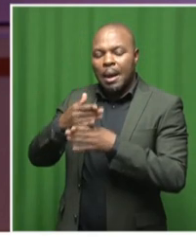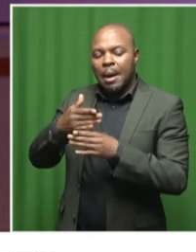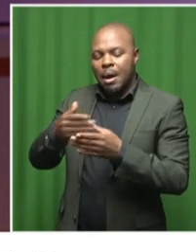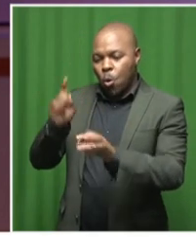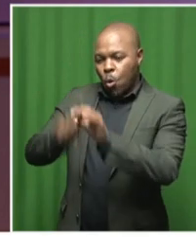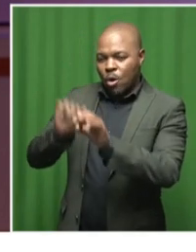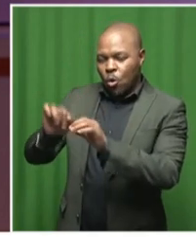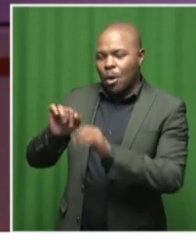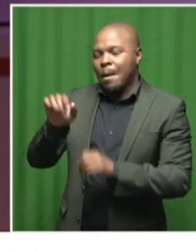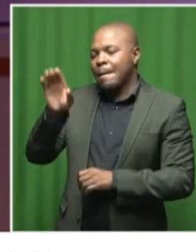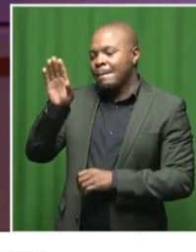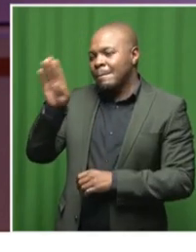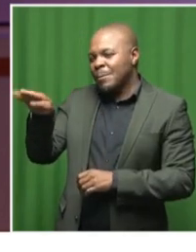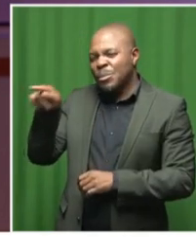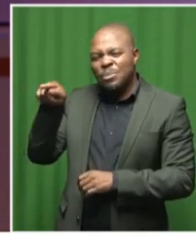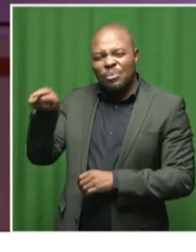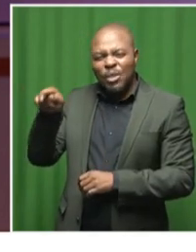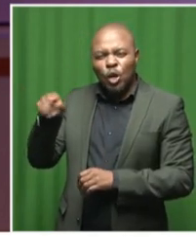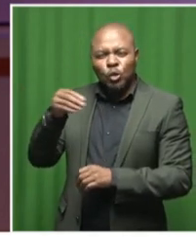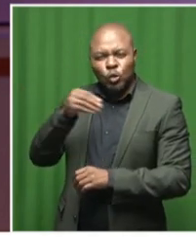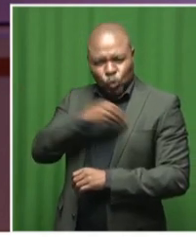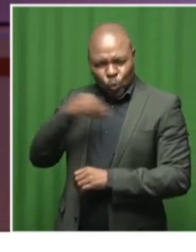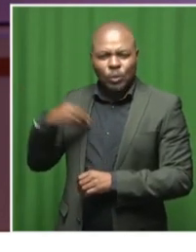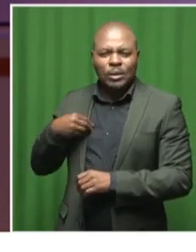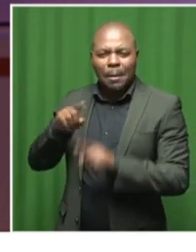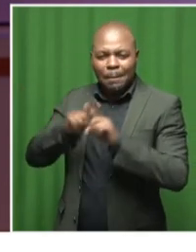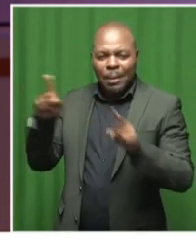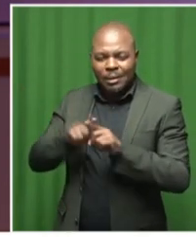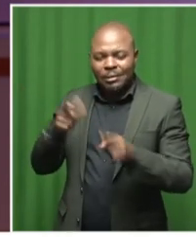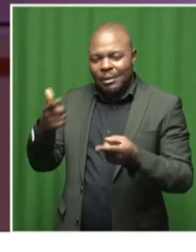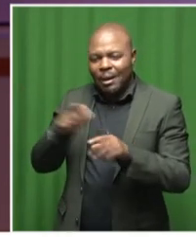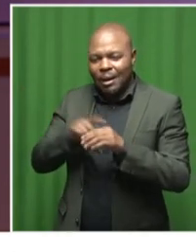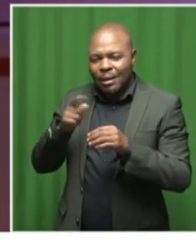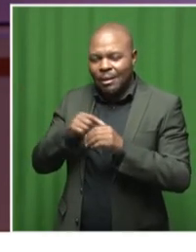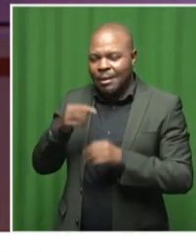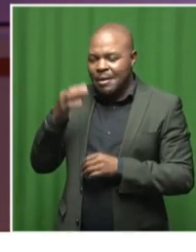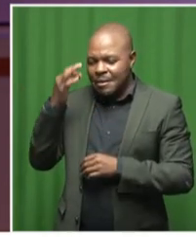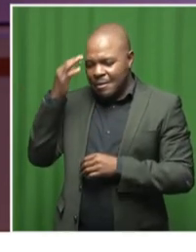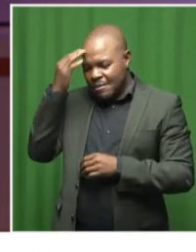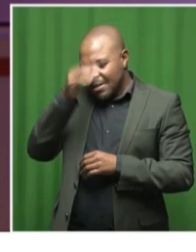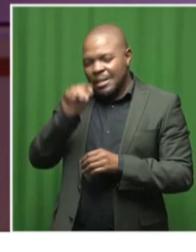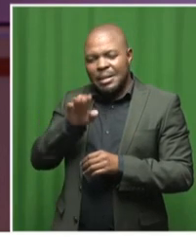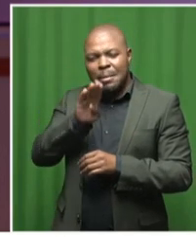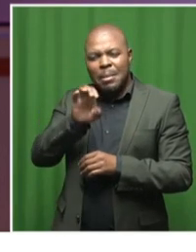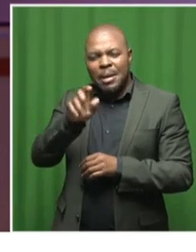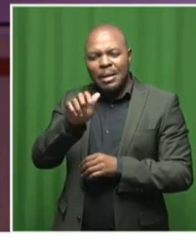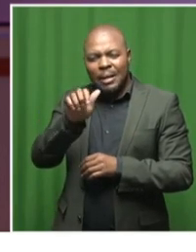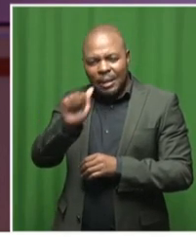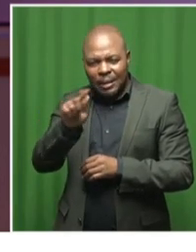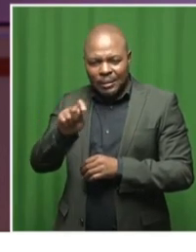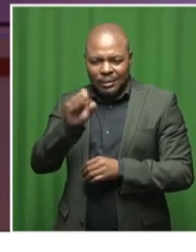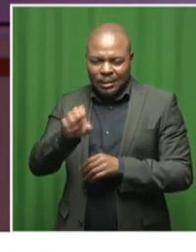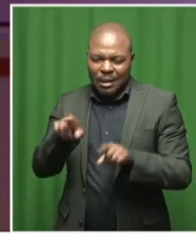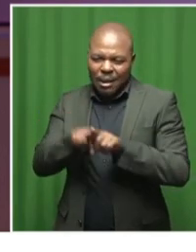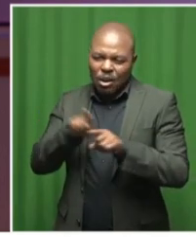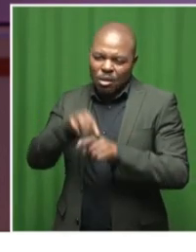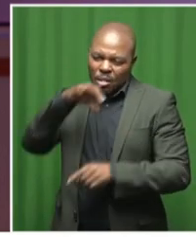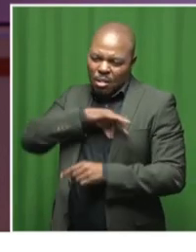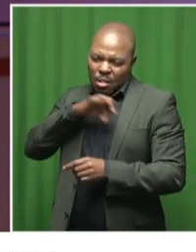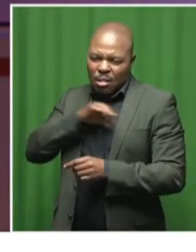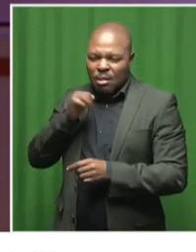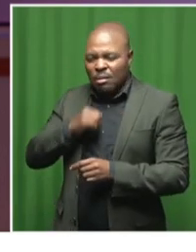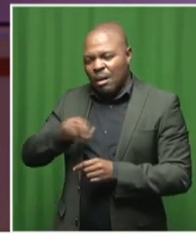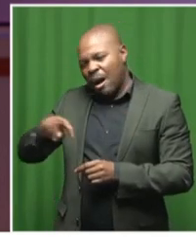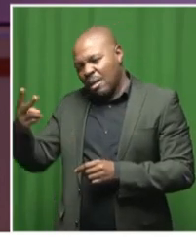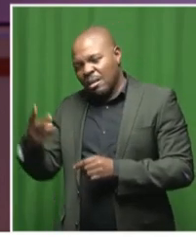does face beads, you know. So on the side, it's a side hustle. So you get to augment your income over and